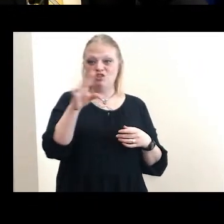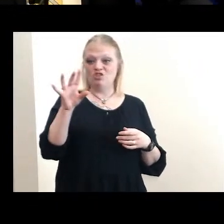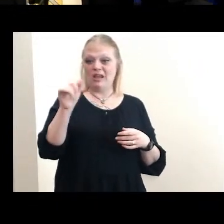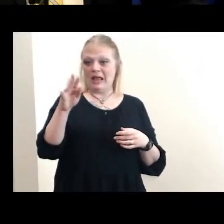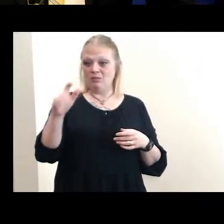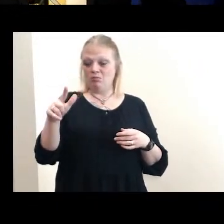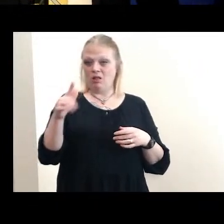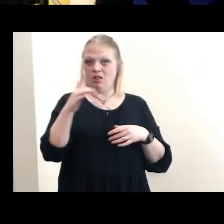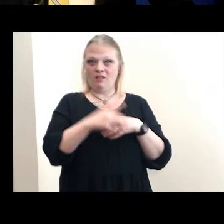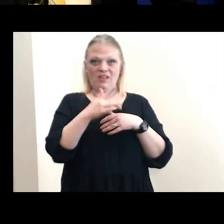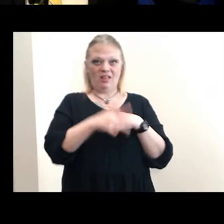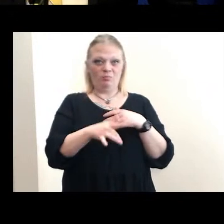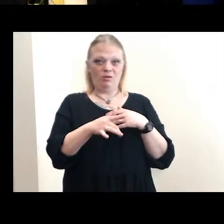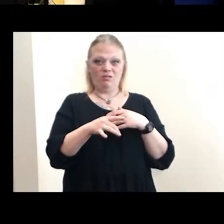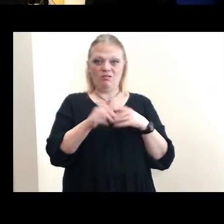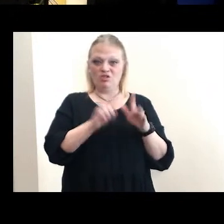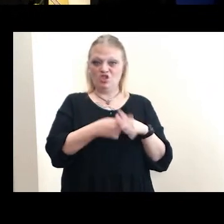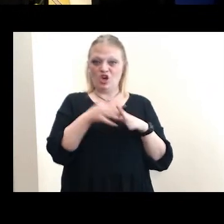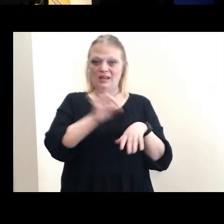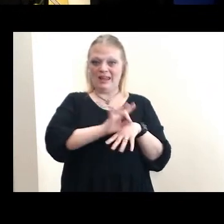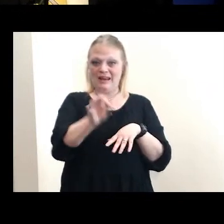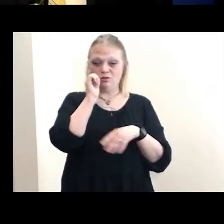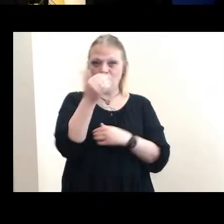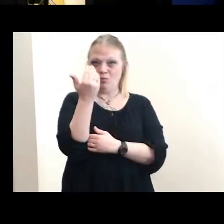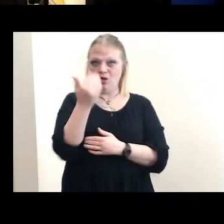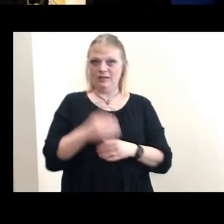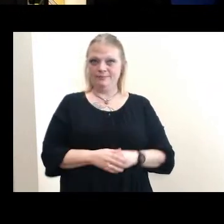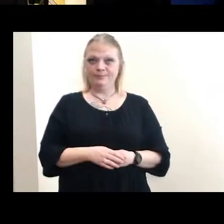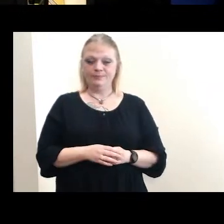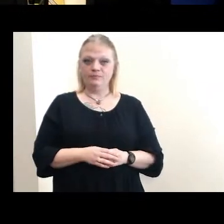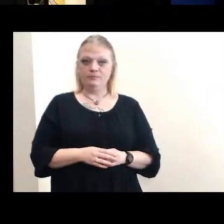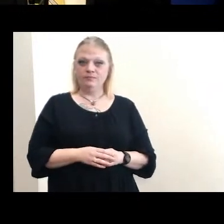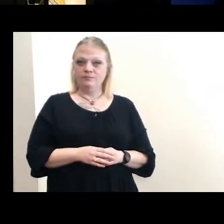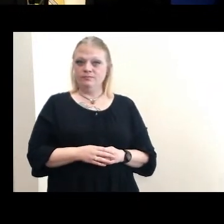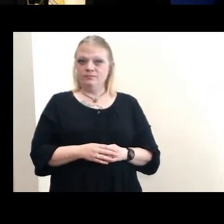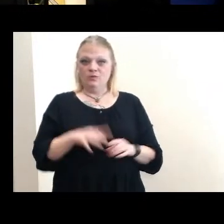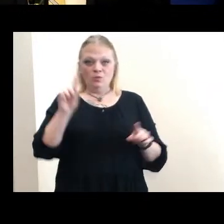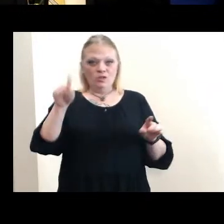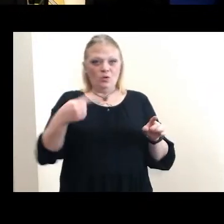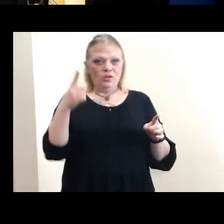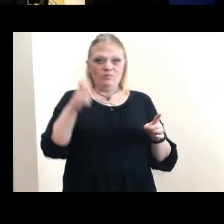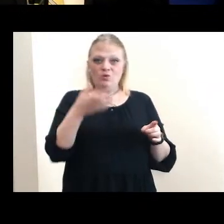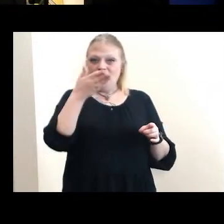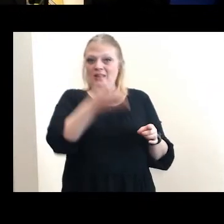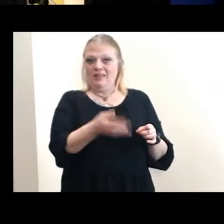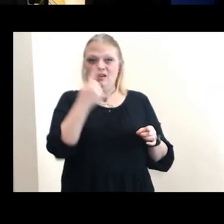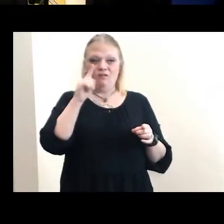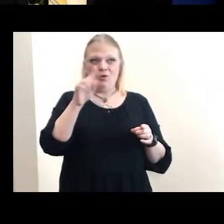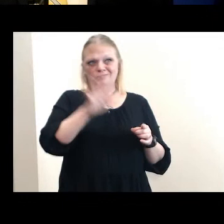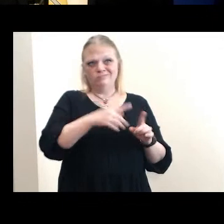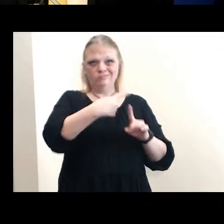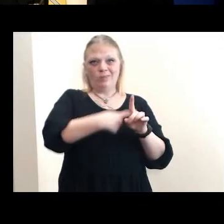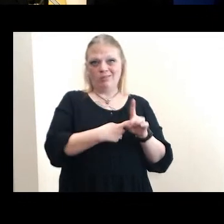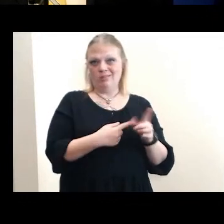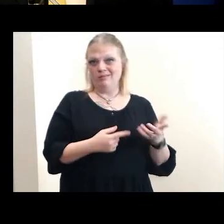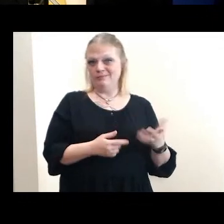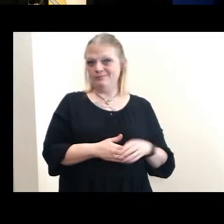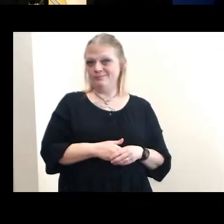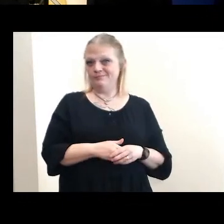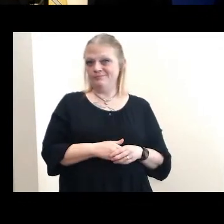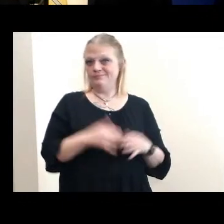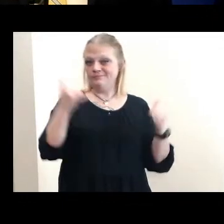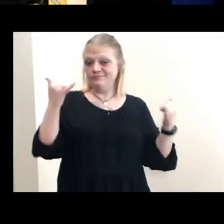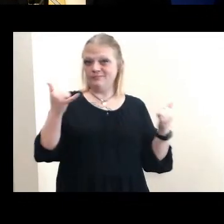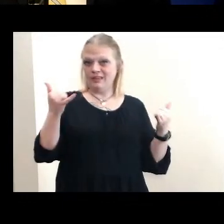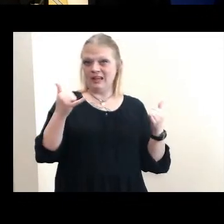in the morning at the Delavan Grider site. This site was only supposed to be there for basically a month. It has